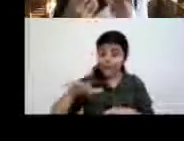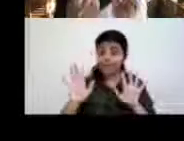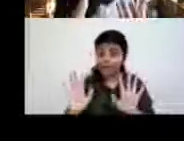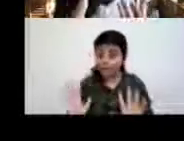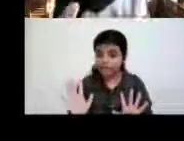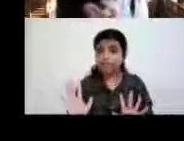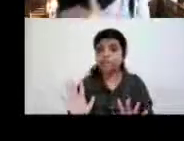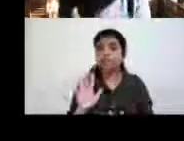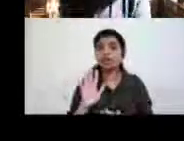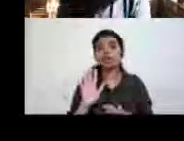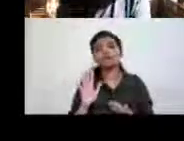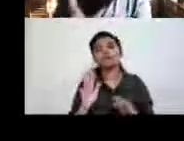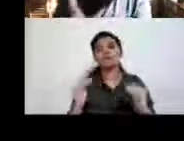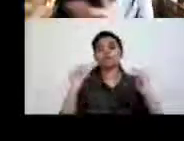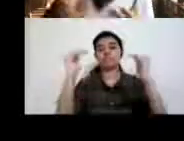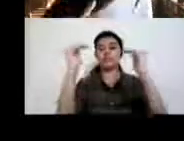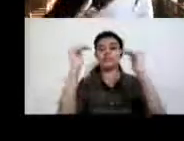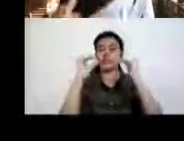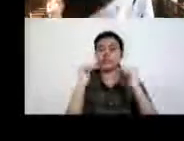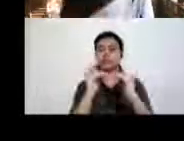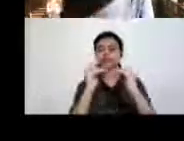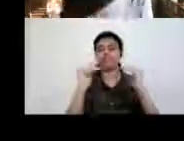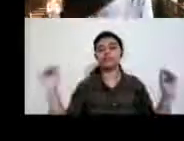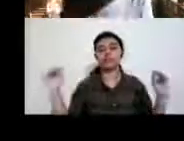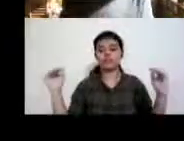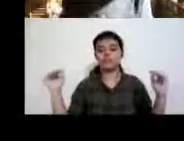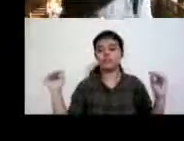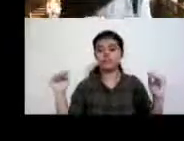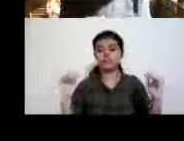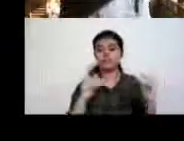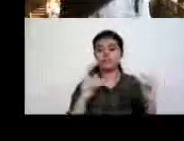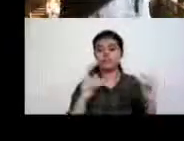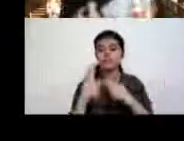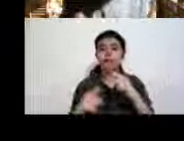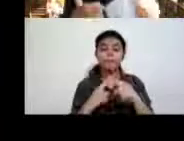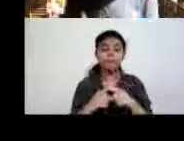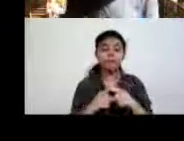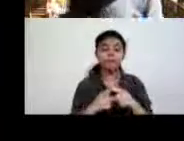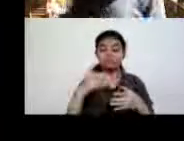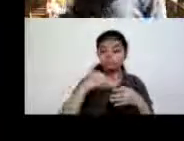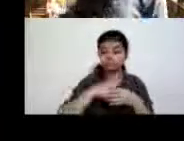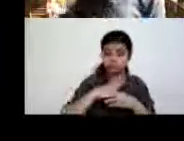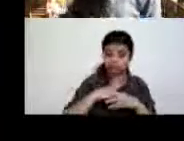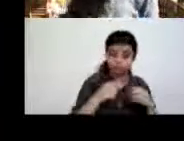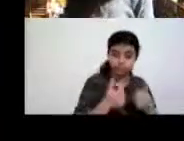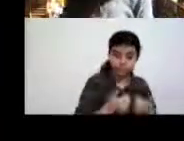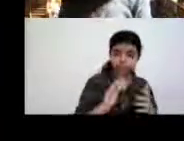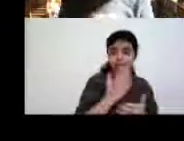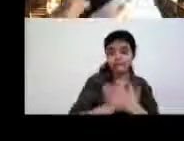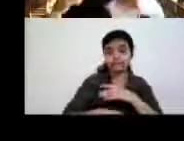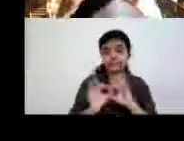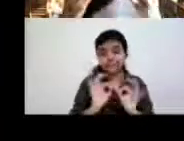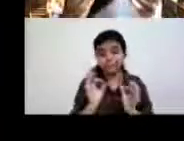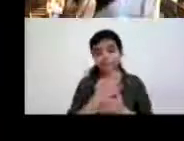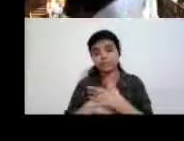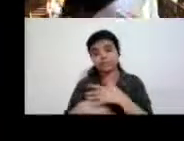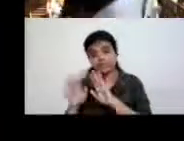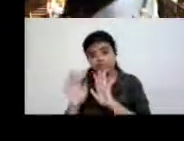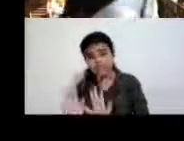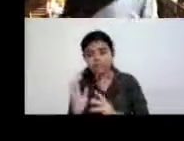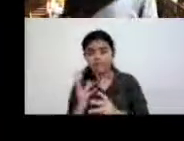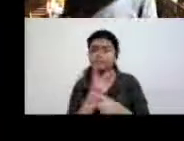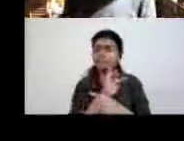that, we are, like also taking people with average abilities, people without disabilities on